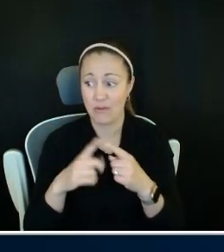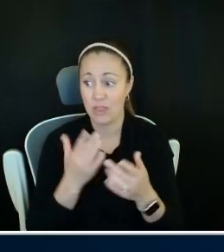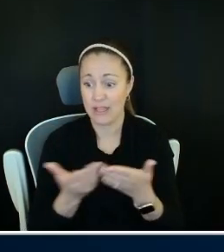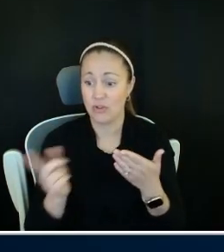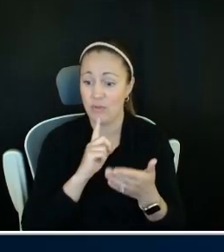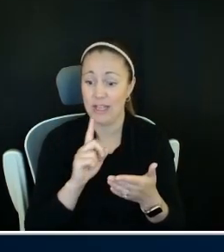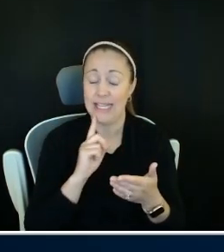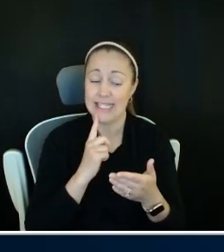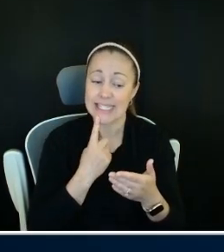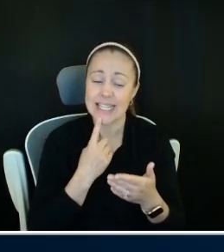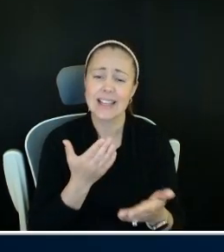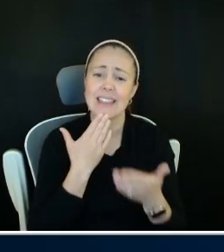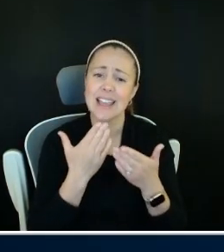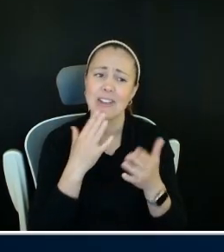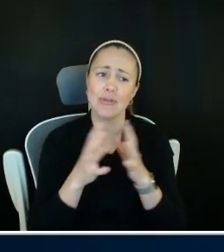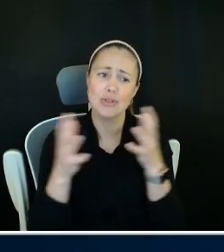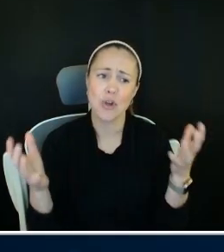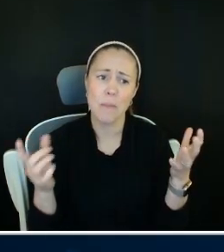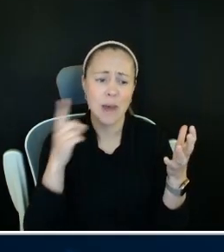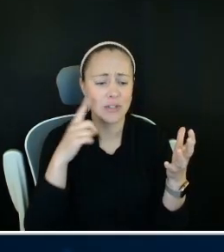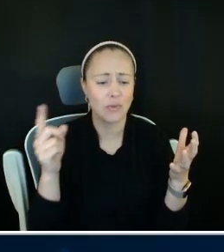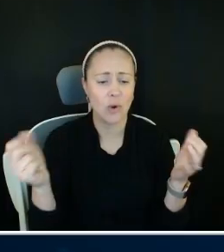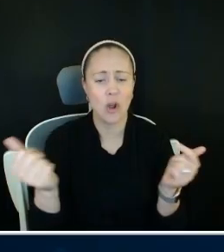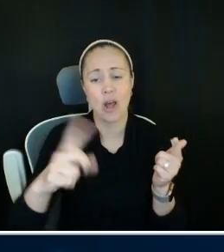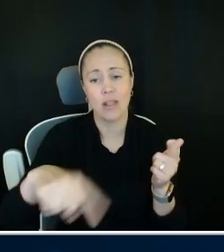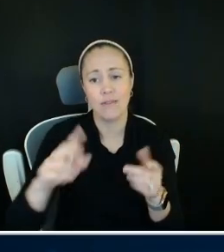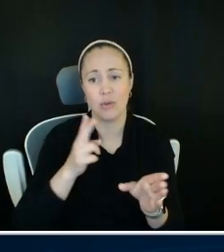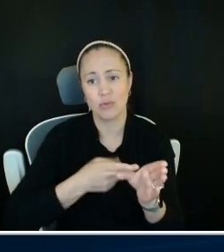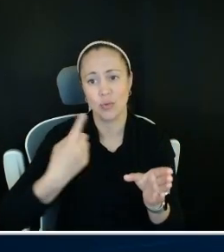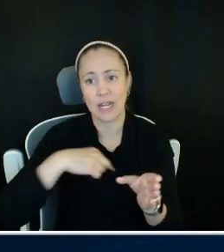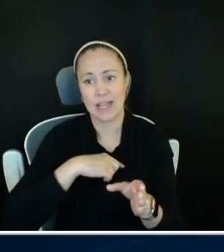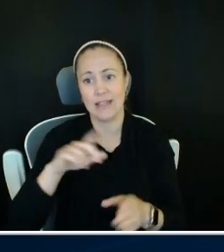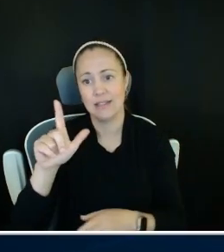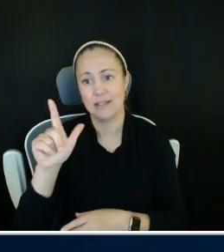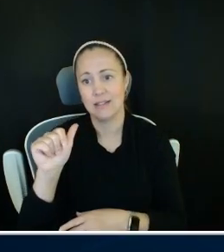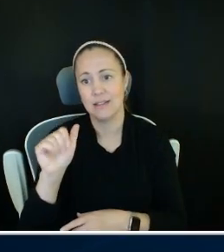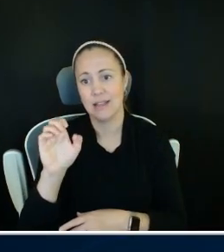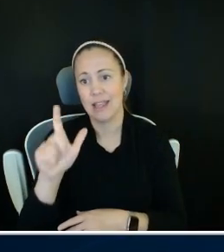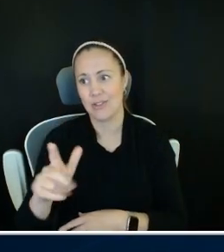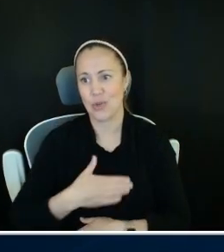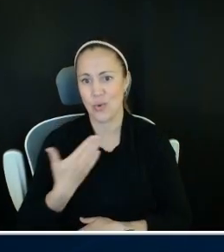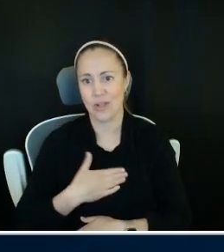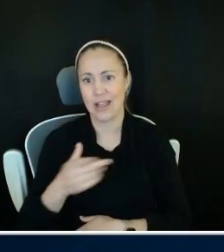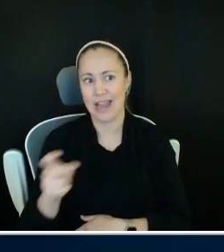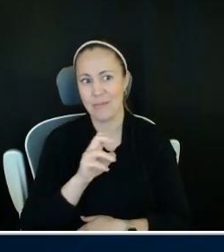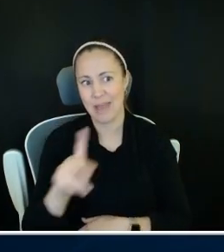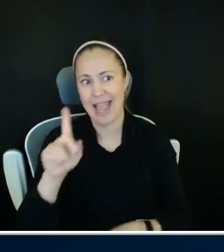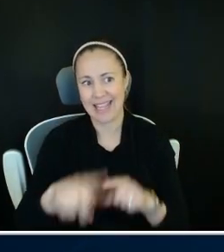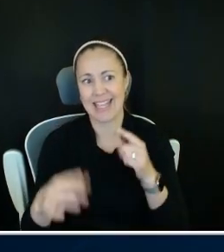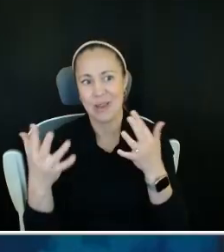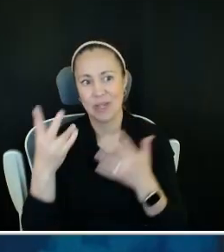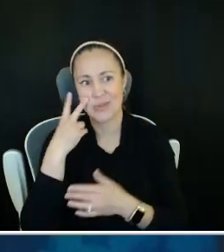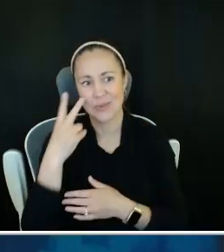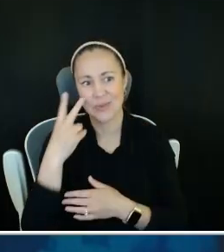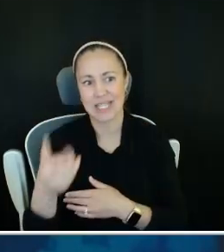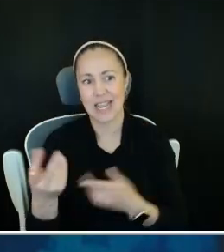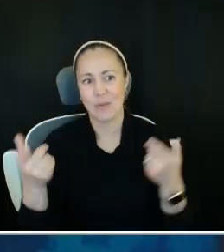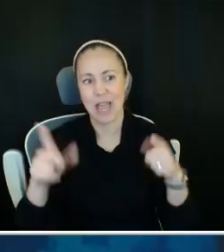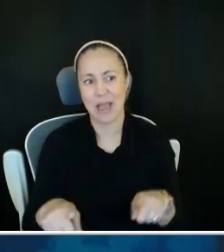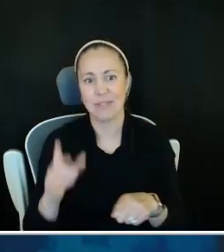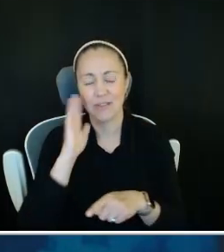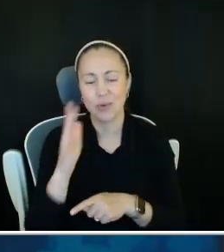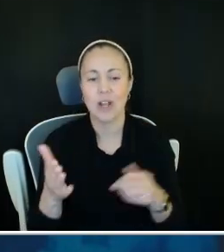you so much for joining us. And Lael, we're so glad that you are back. Can't wait to see what you do in the future. And thank you to our viewers for joining